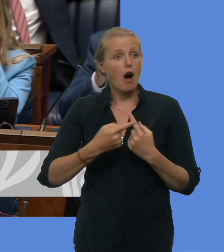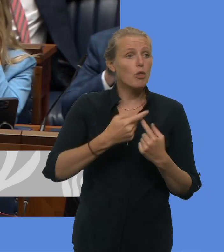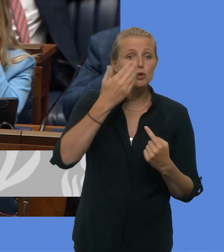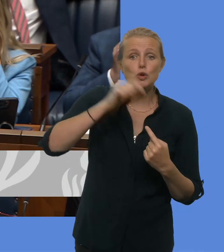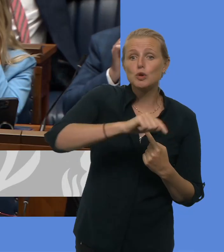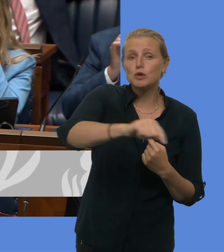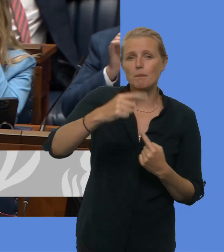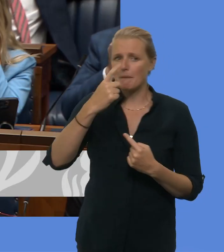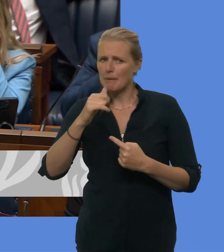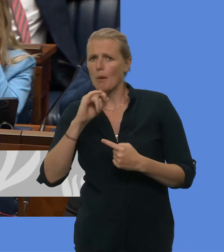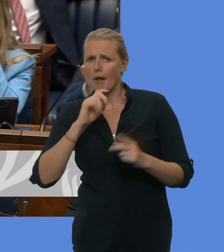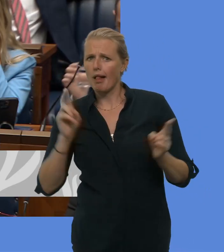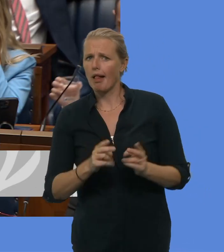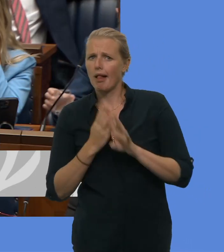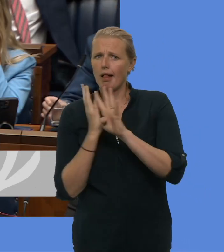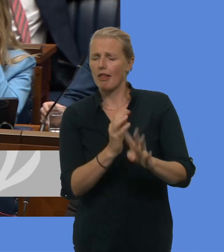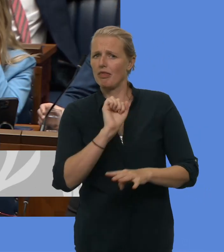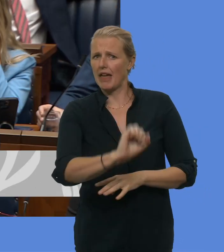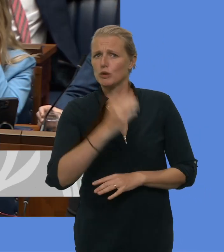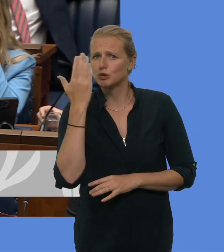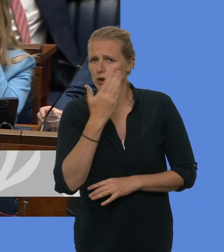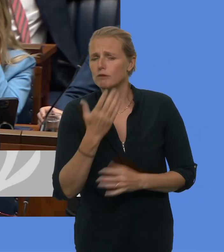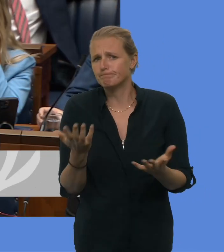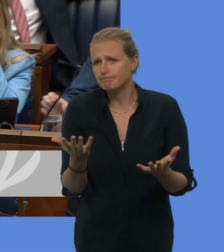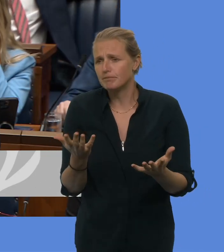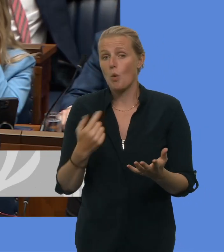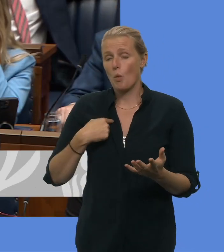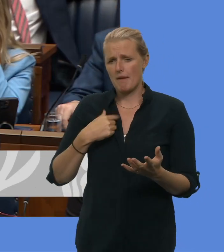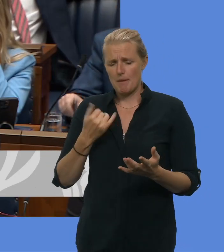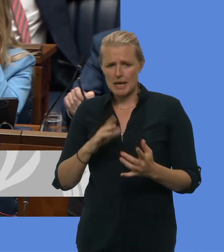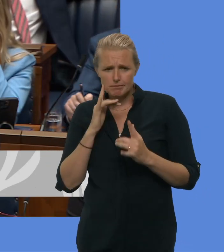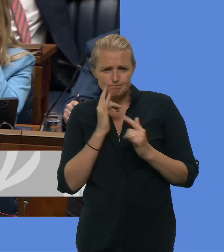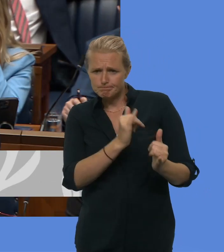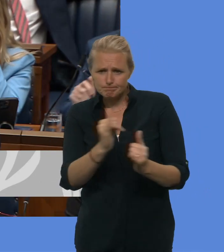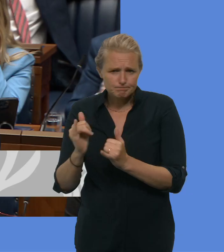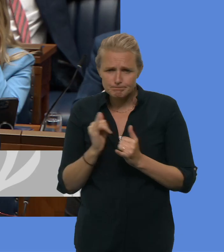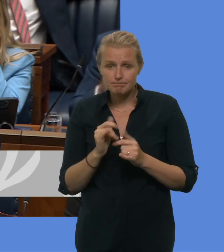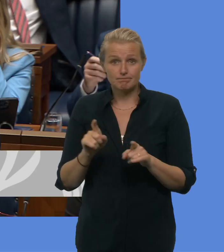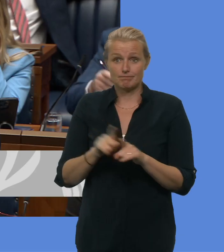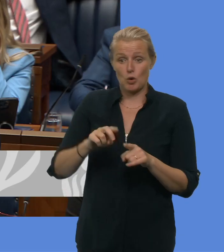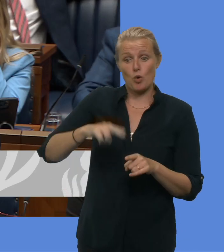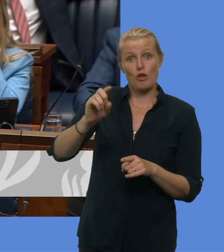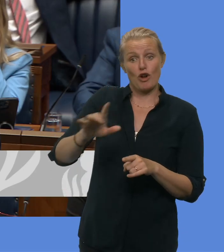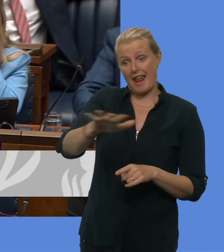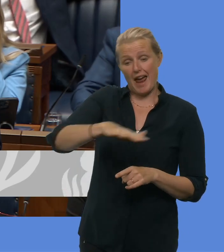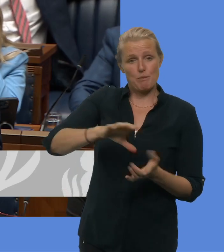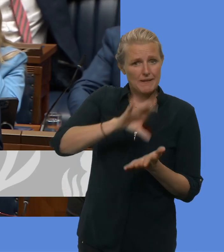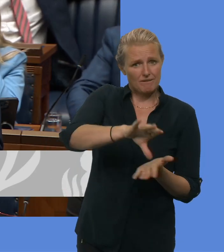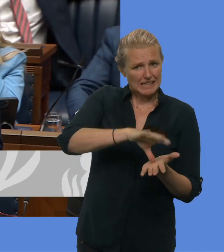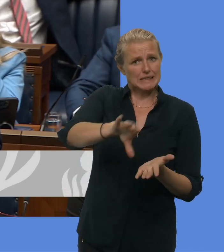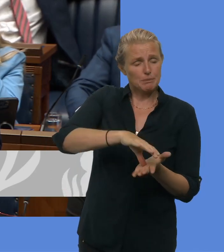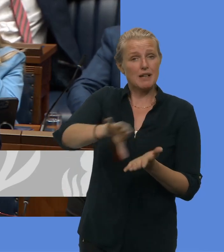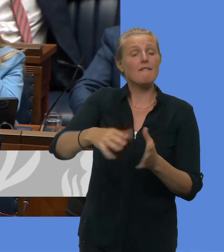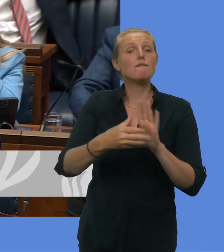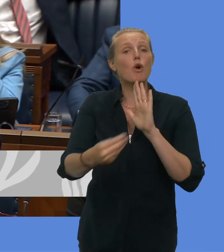schools, and we have been carrying out a significant investment within the North Down area. One of them is going to be